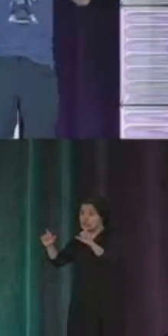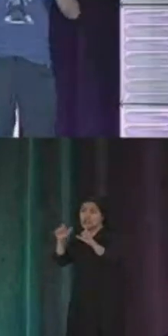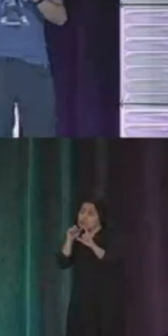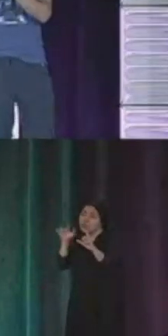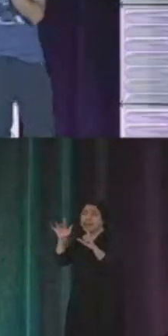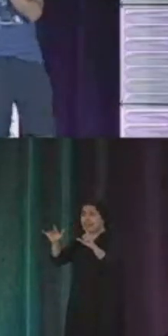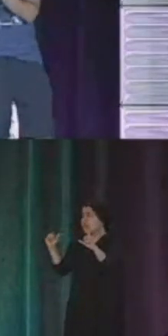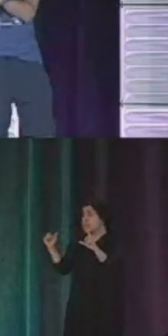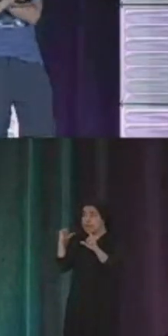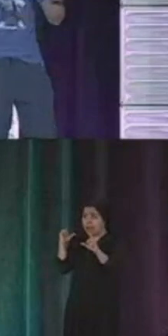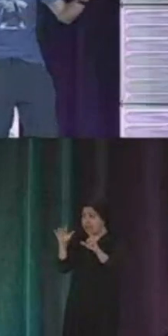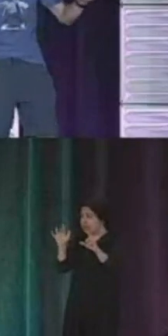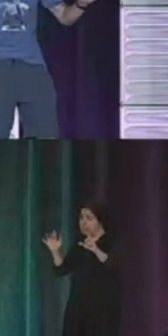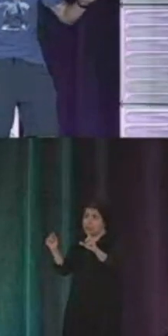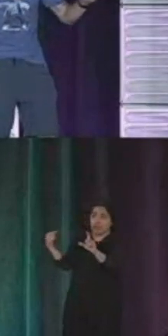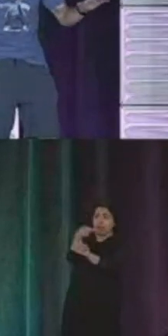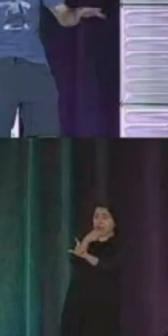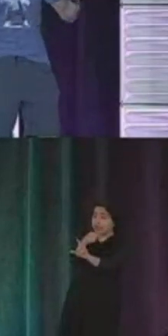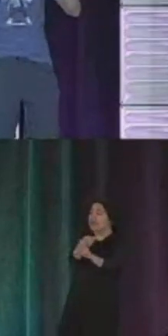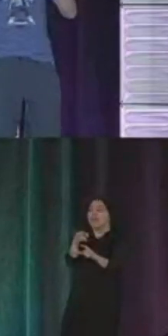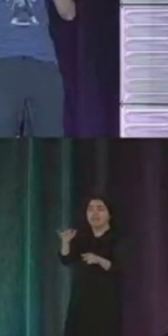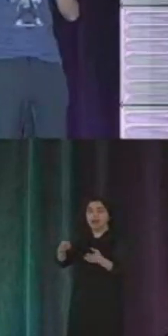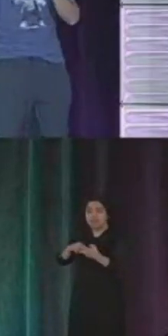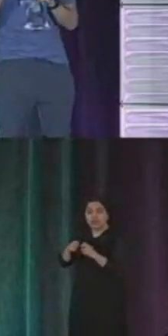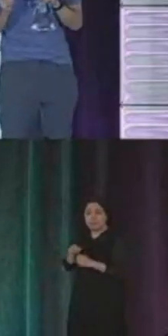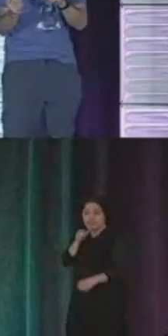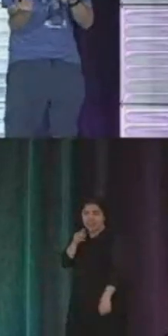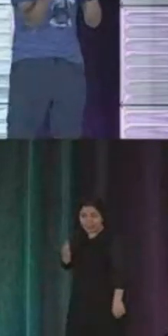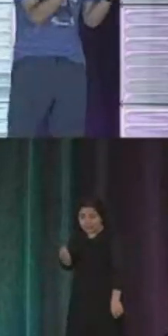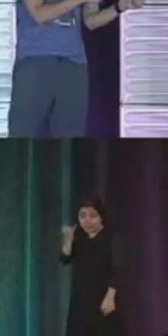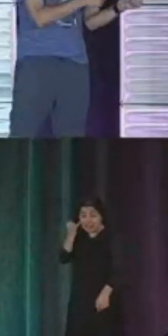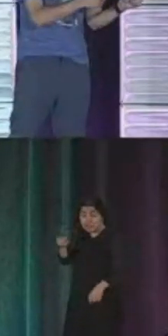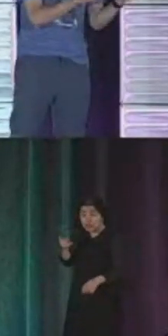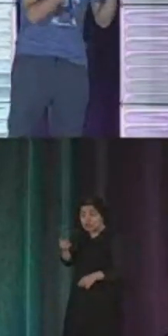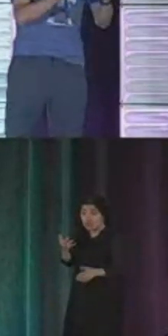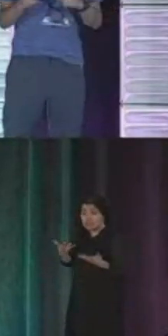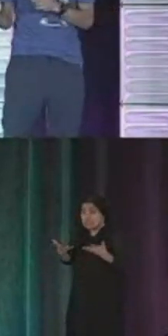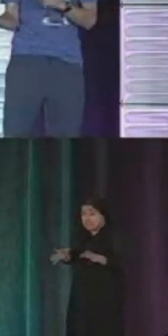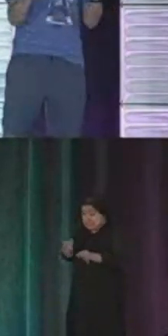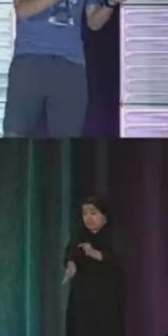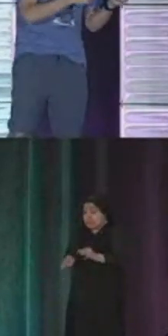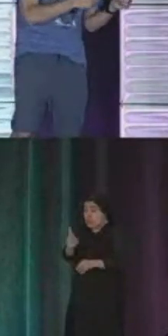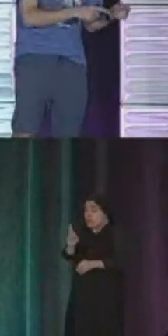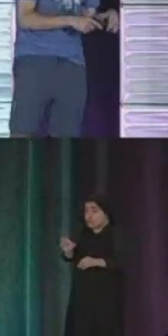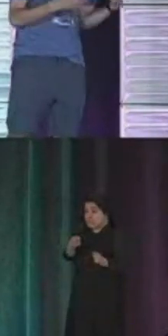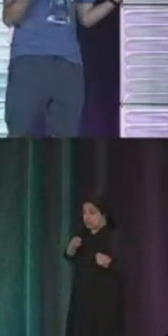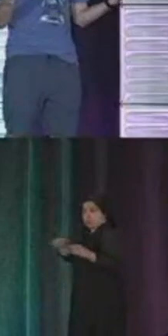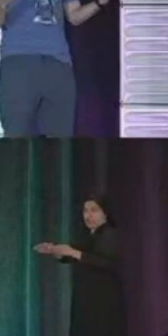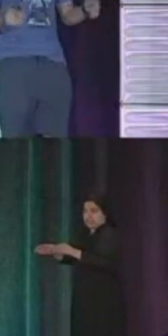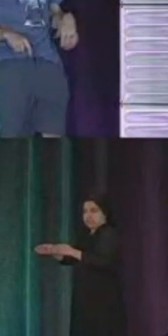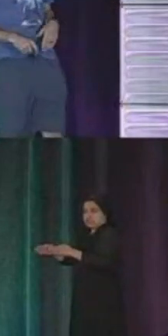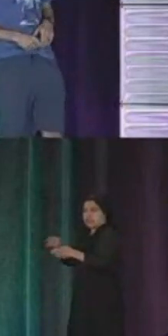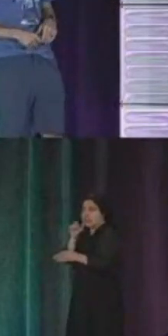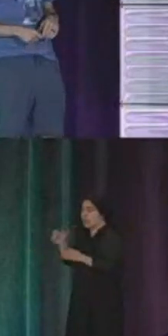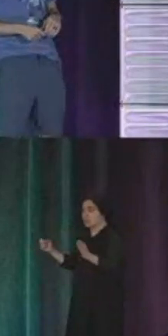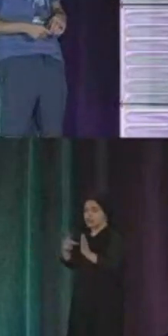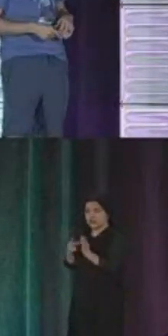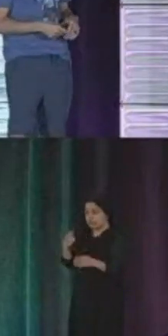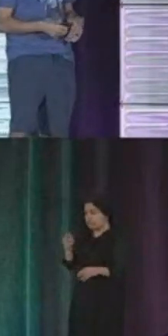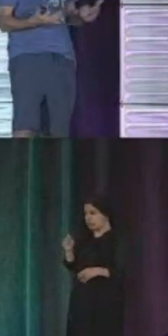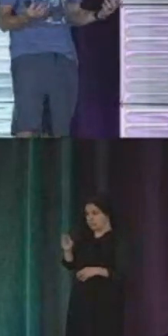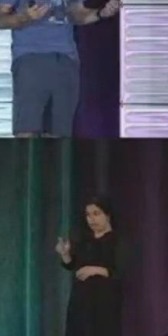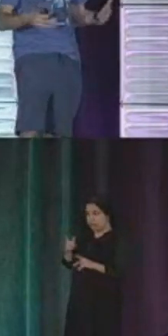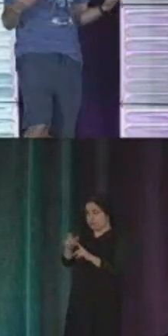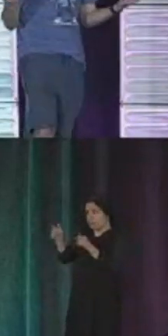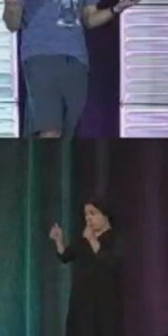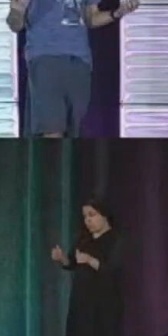back button, that problem would not exist if you would simply just redirect instead of return HTML from your post request.